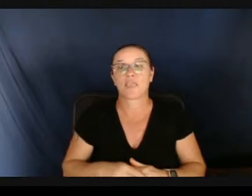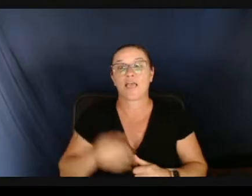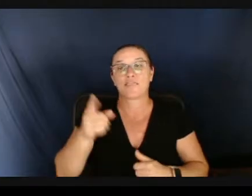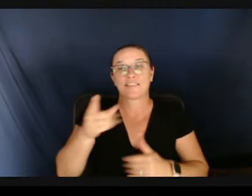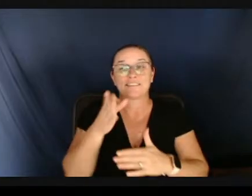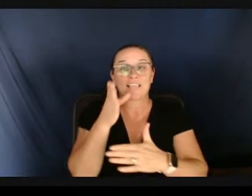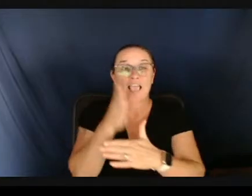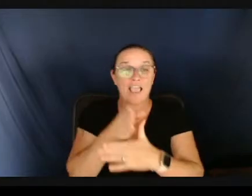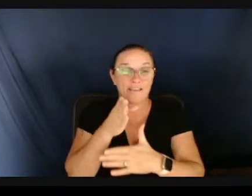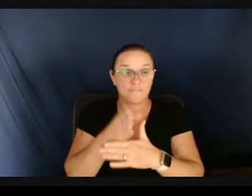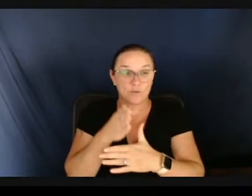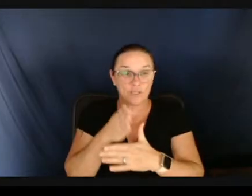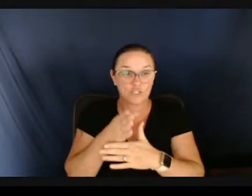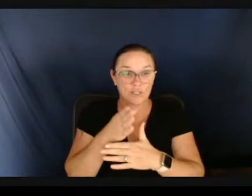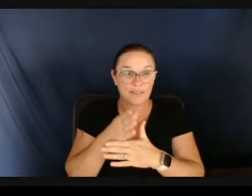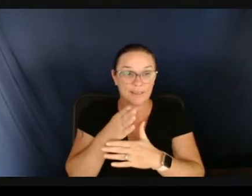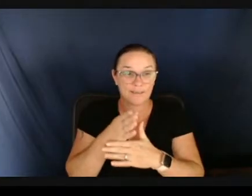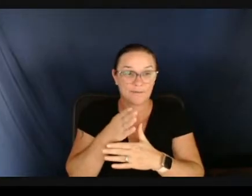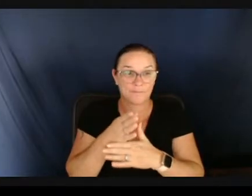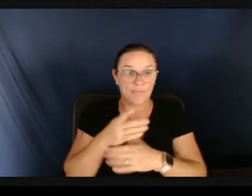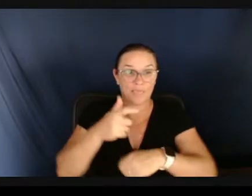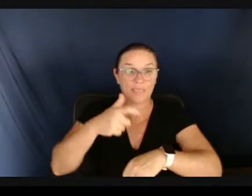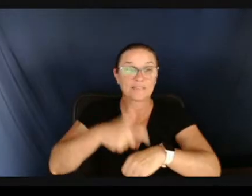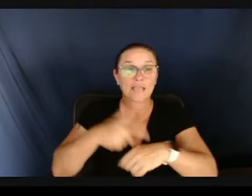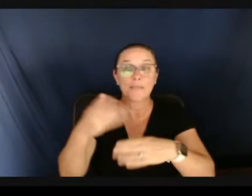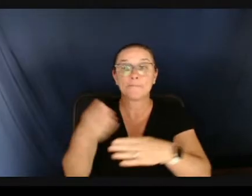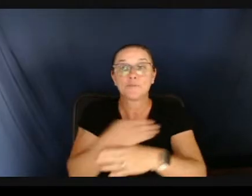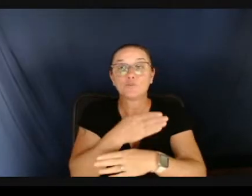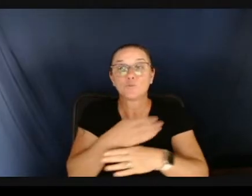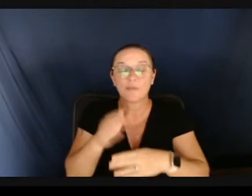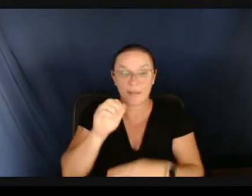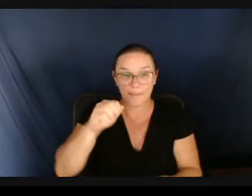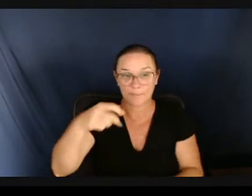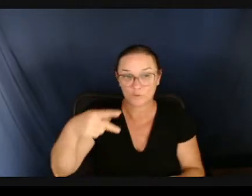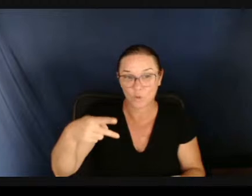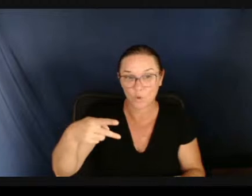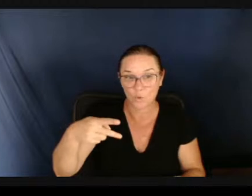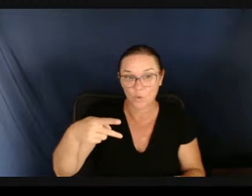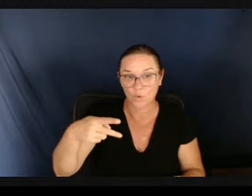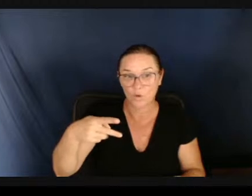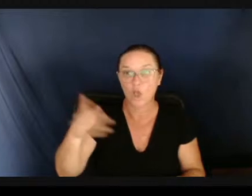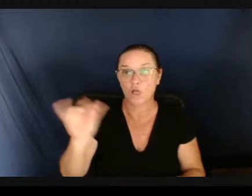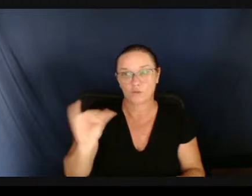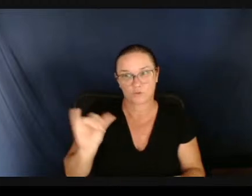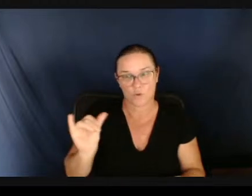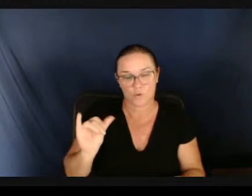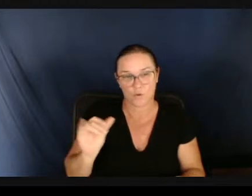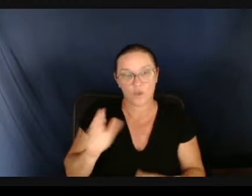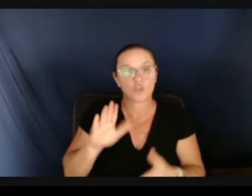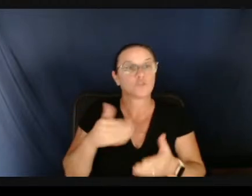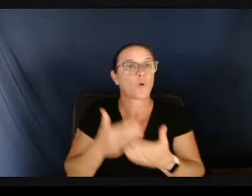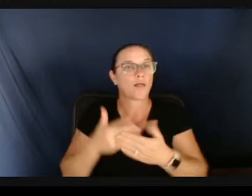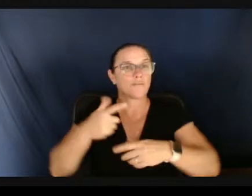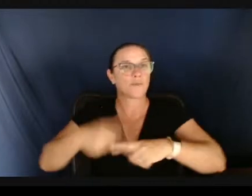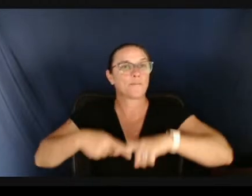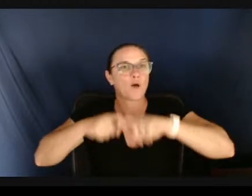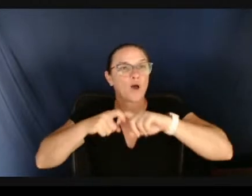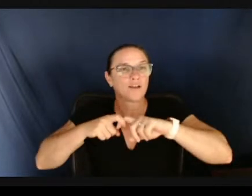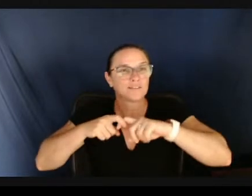averaging the time between episodes, between fountaning events as well. So all that dead time in between is also counted